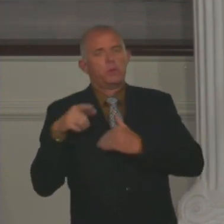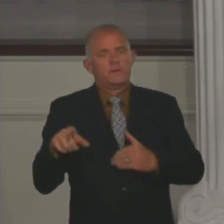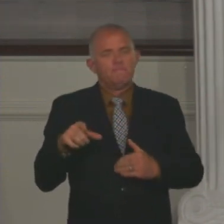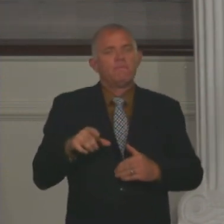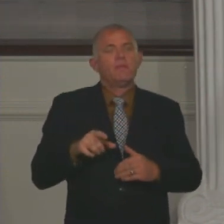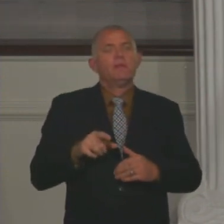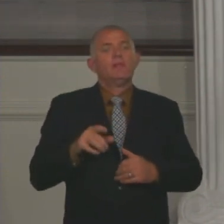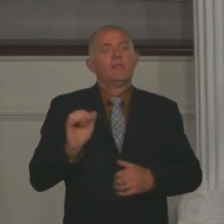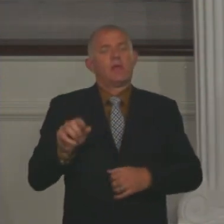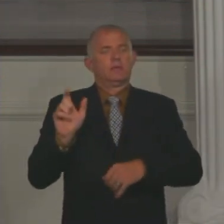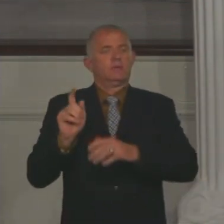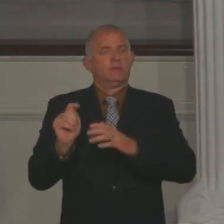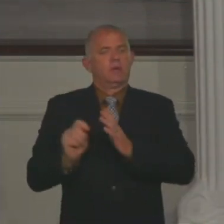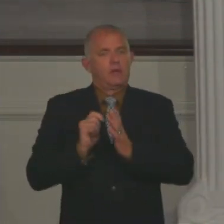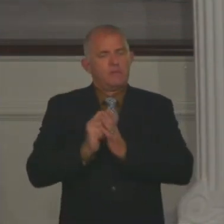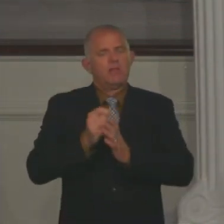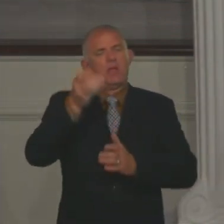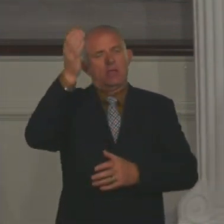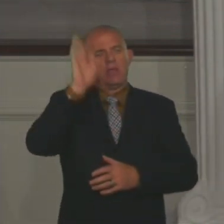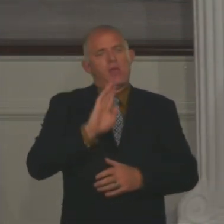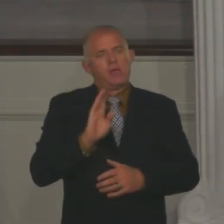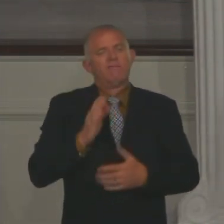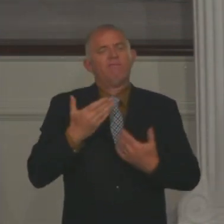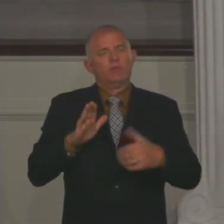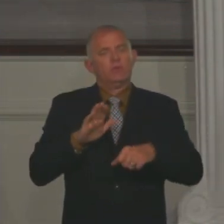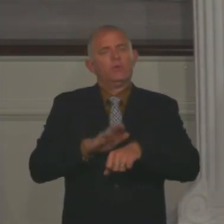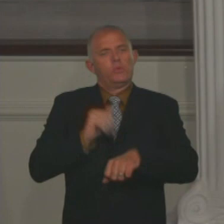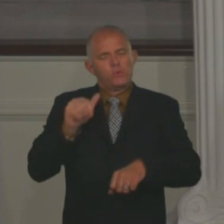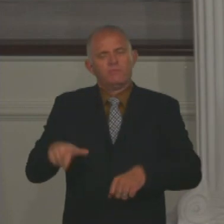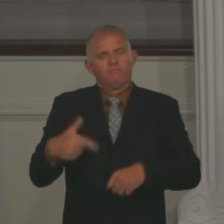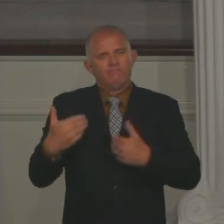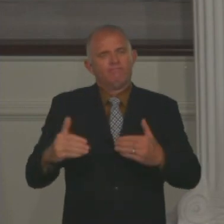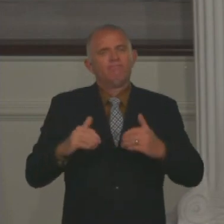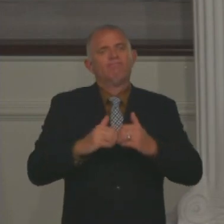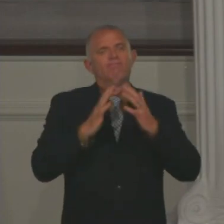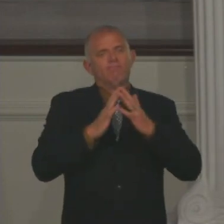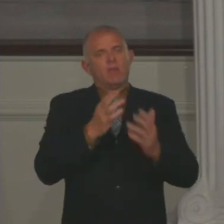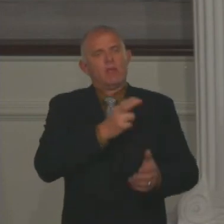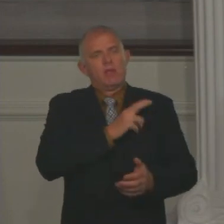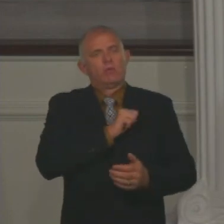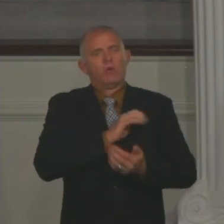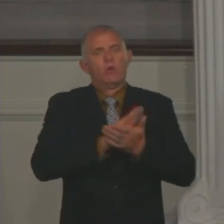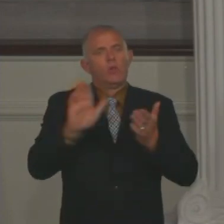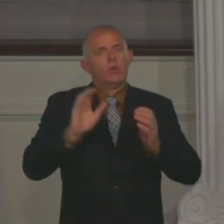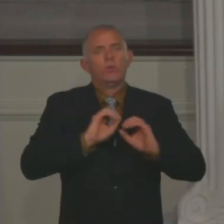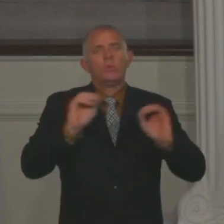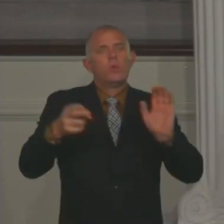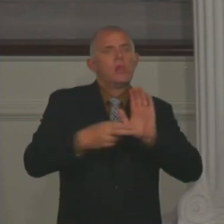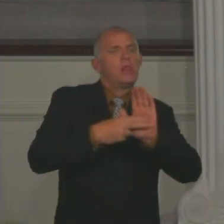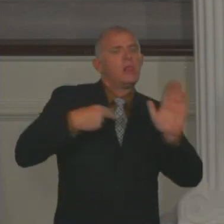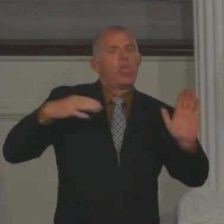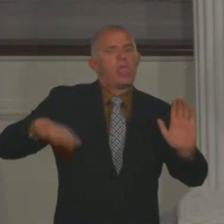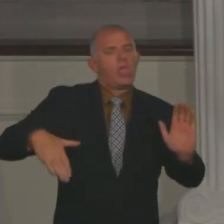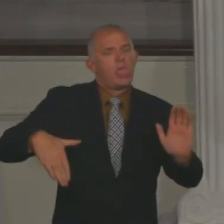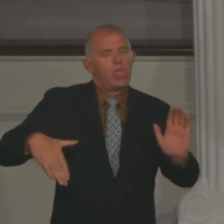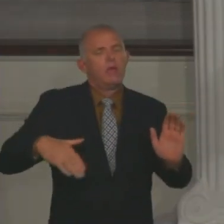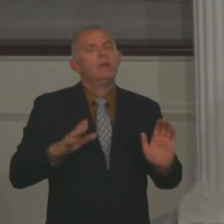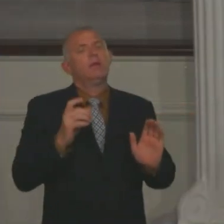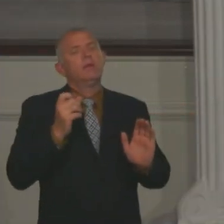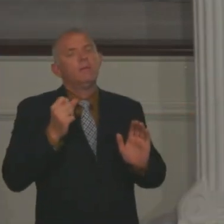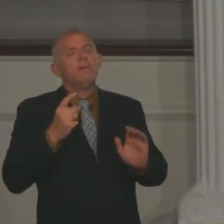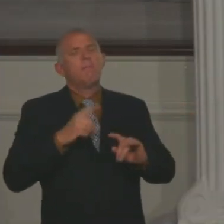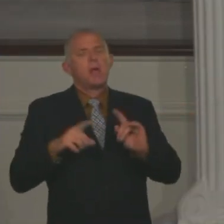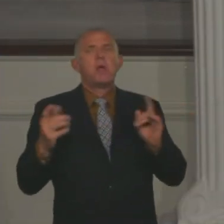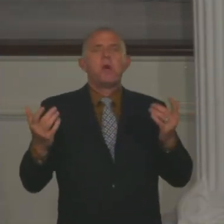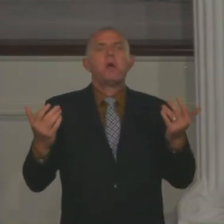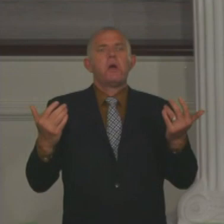time that God called him to start Hiles Anderson College. He didn't know the name of the college at that time. He just knew that he had a passion